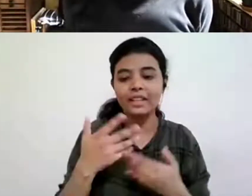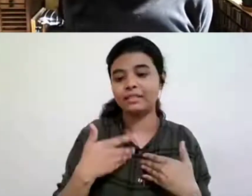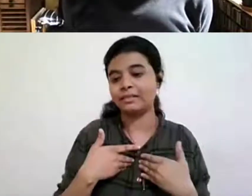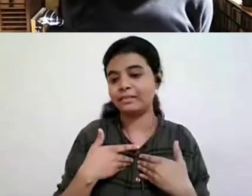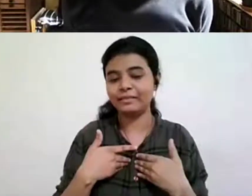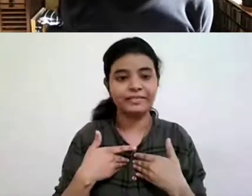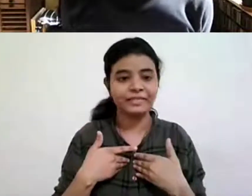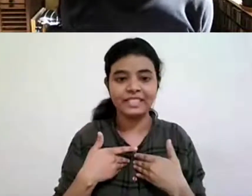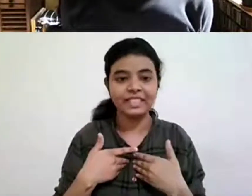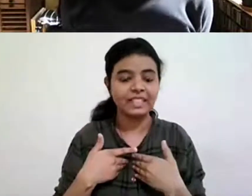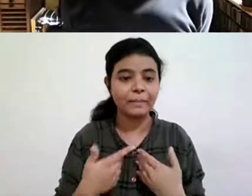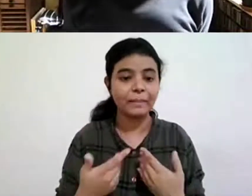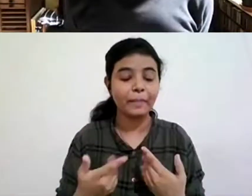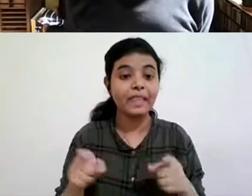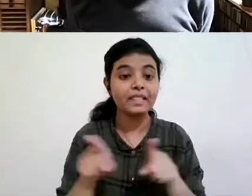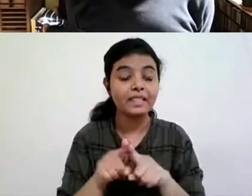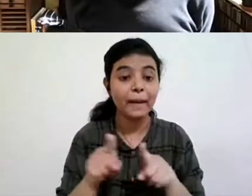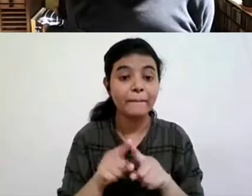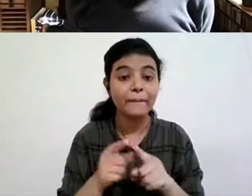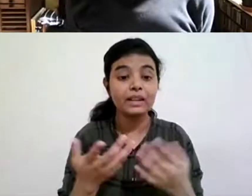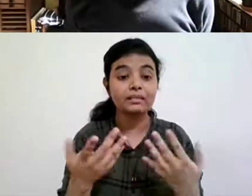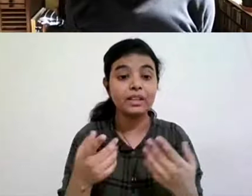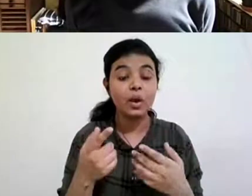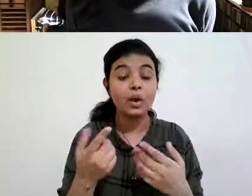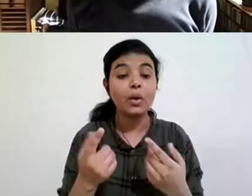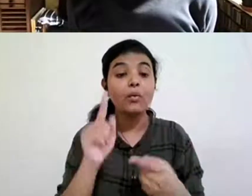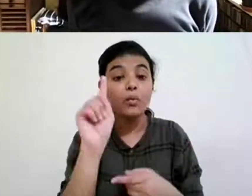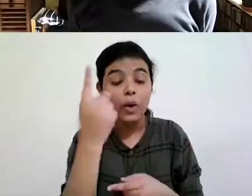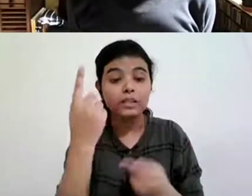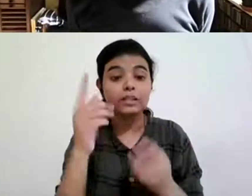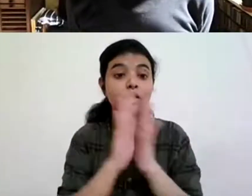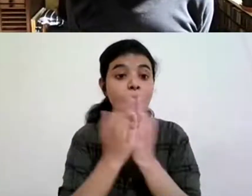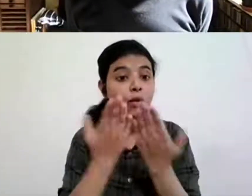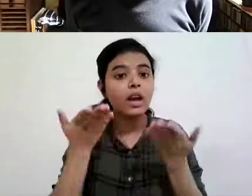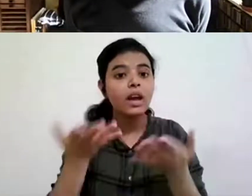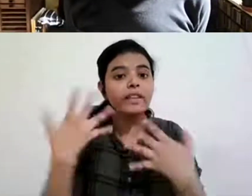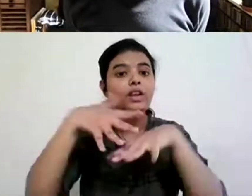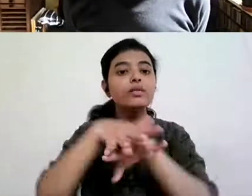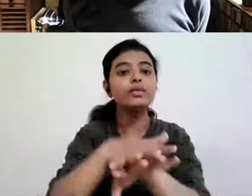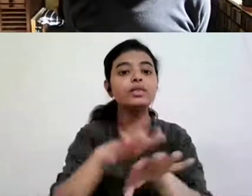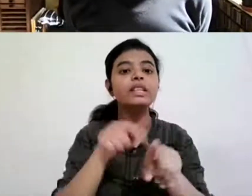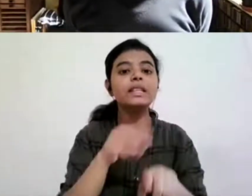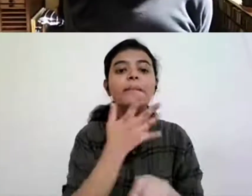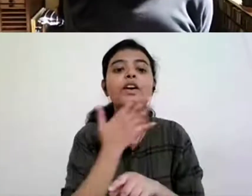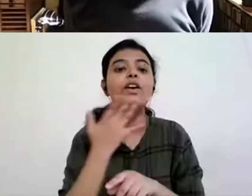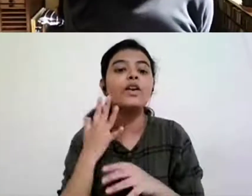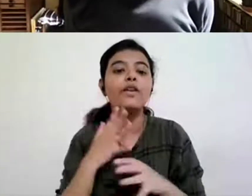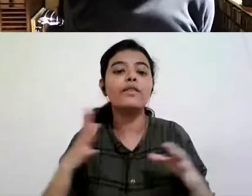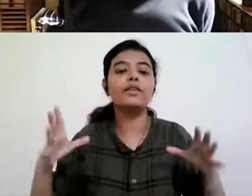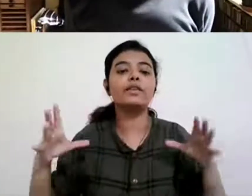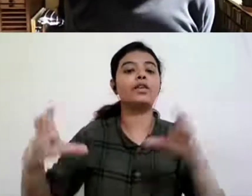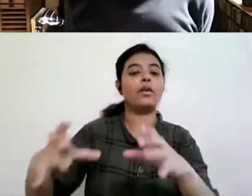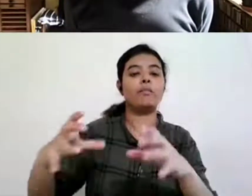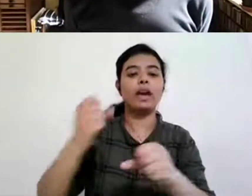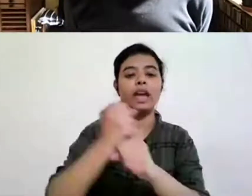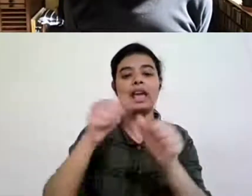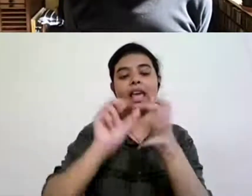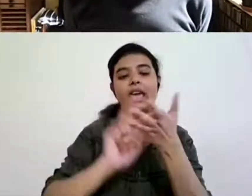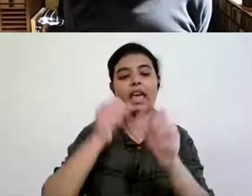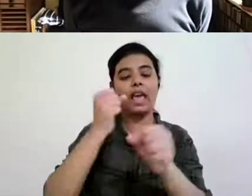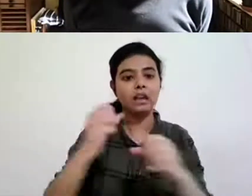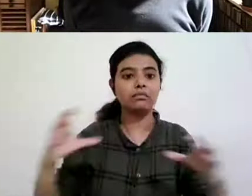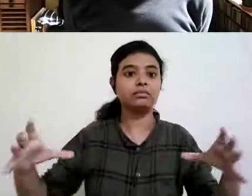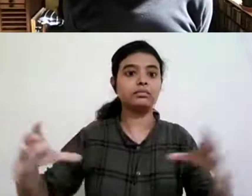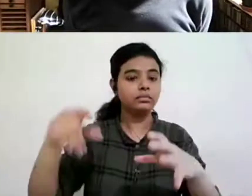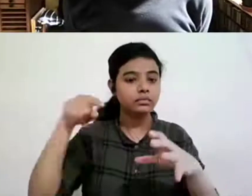first inclusive children's design book that he had worked on called The Colorful Gang, which he played a